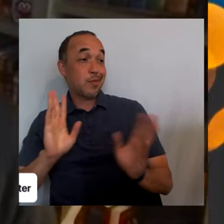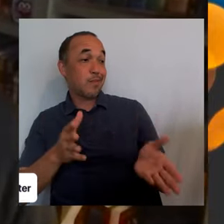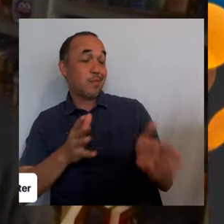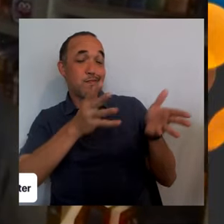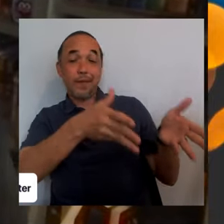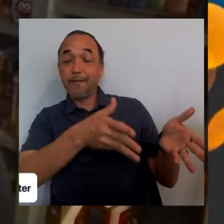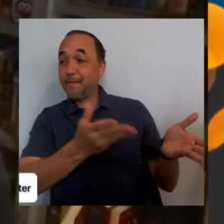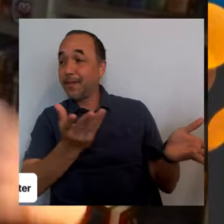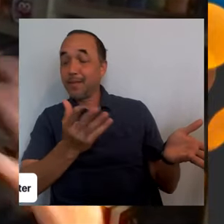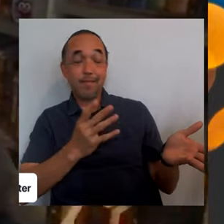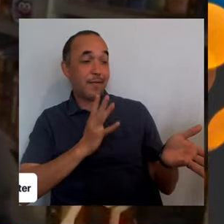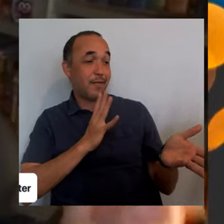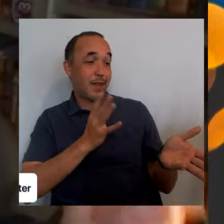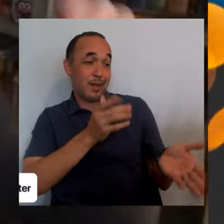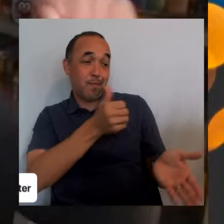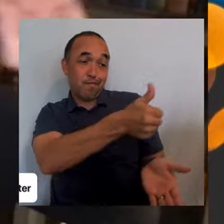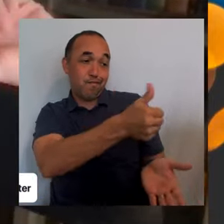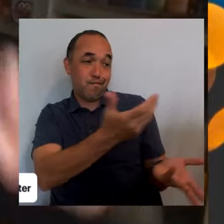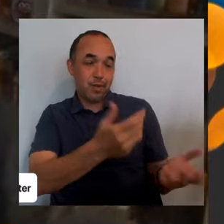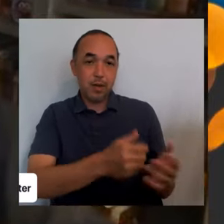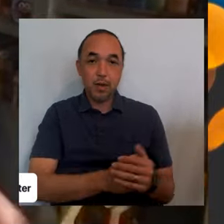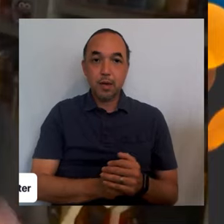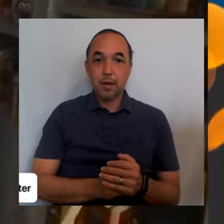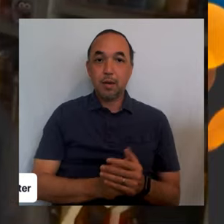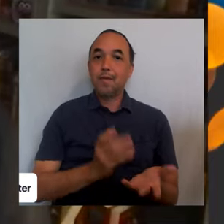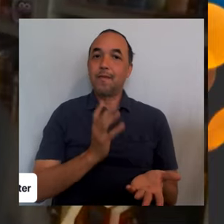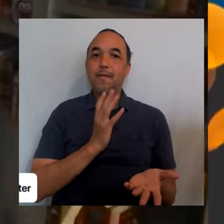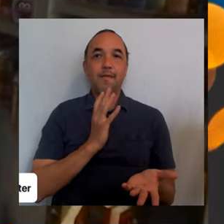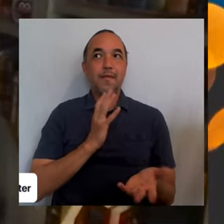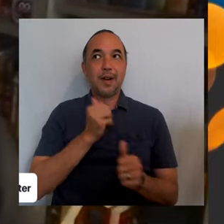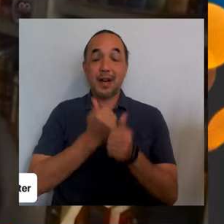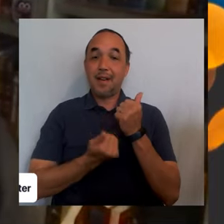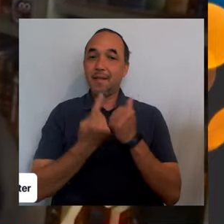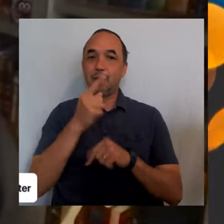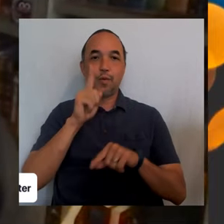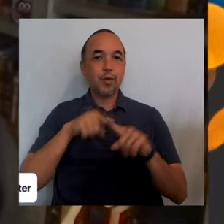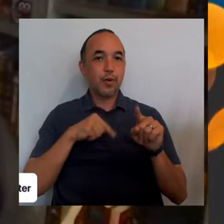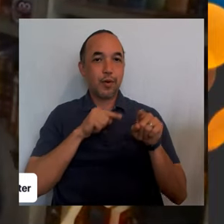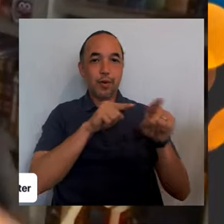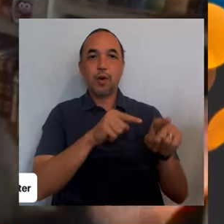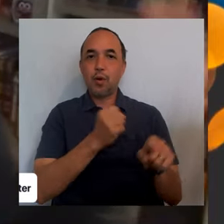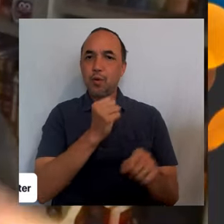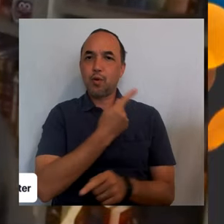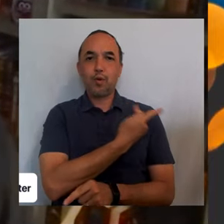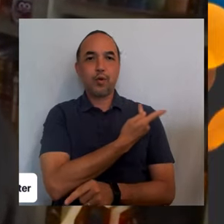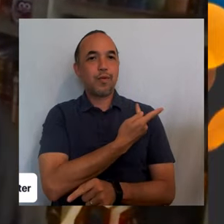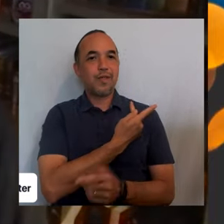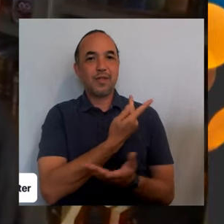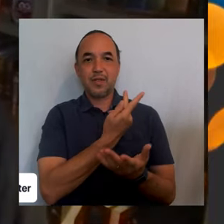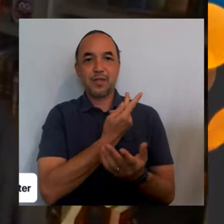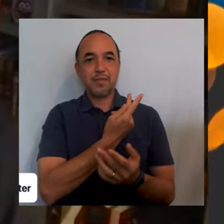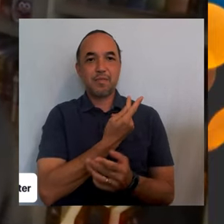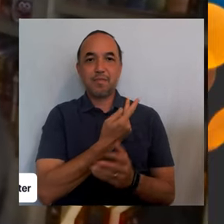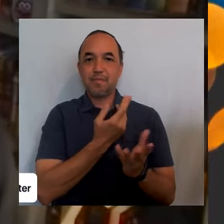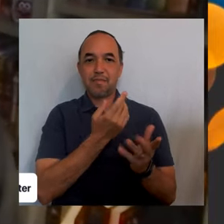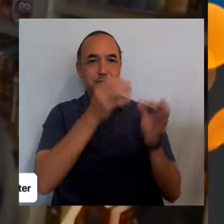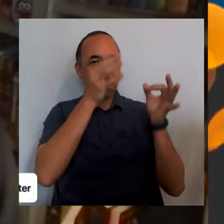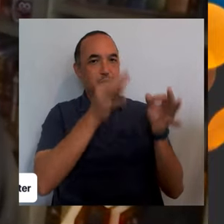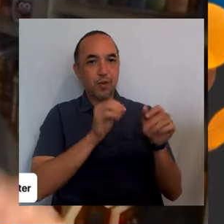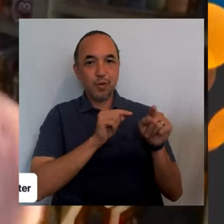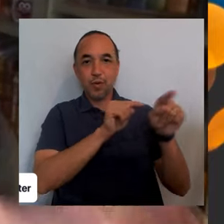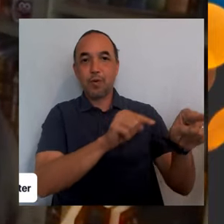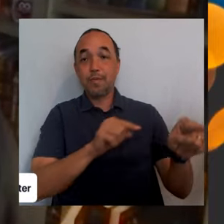the day that we had. So Tango and I decided to just go ourselves. And Jay was like, awesome. That's really nice